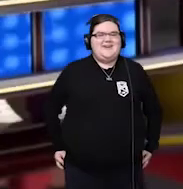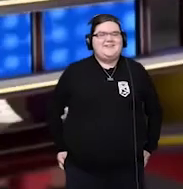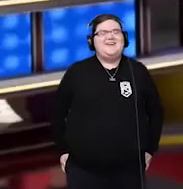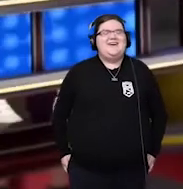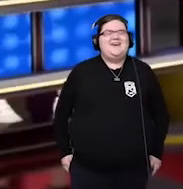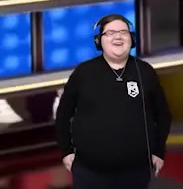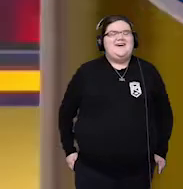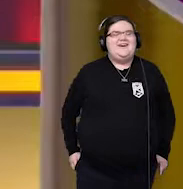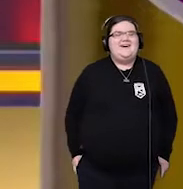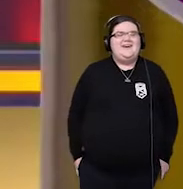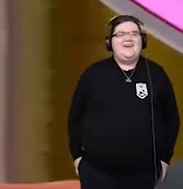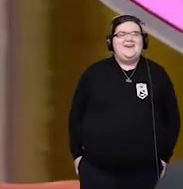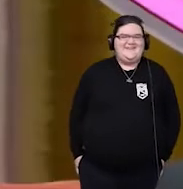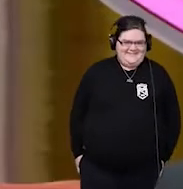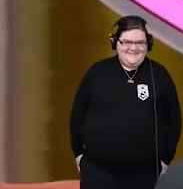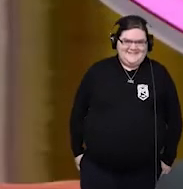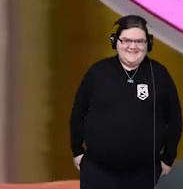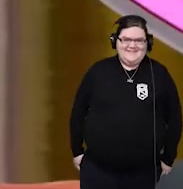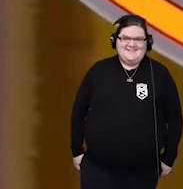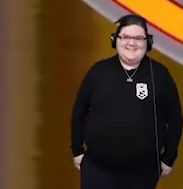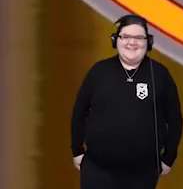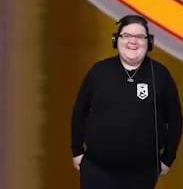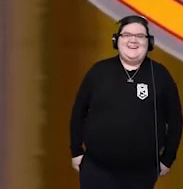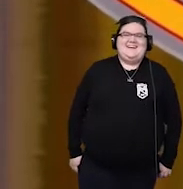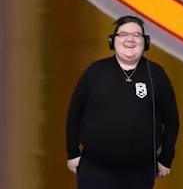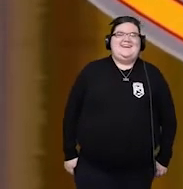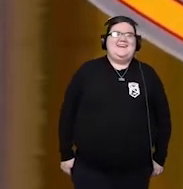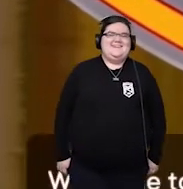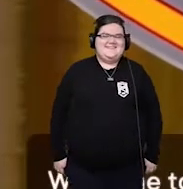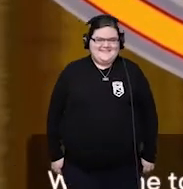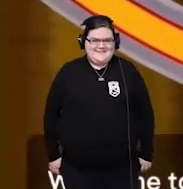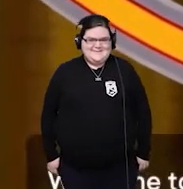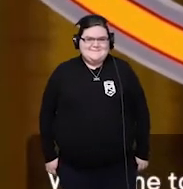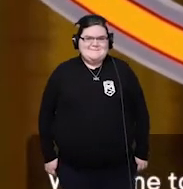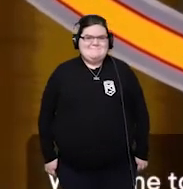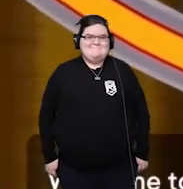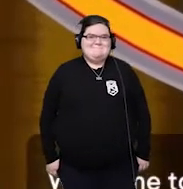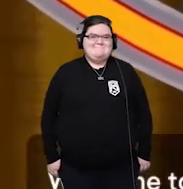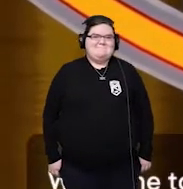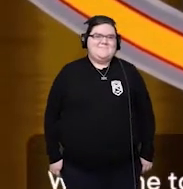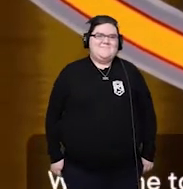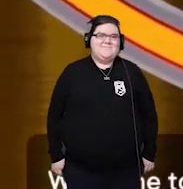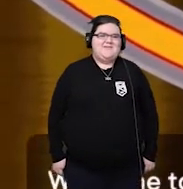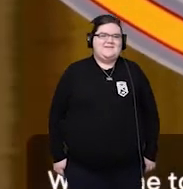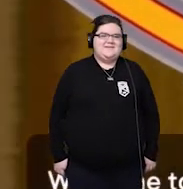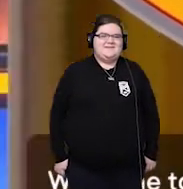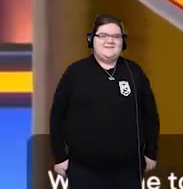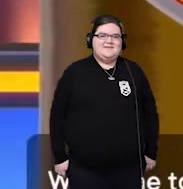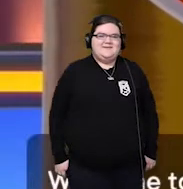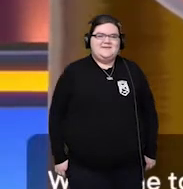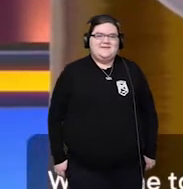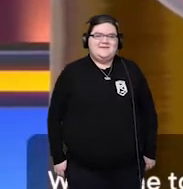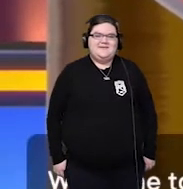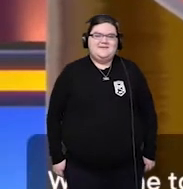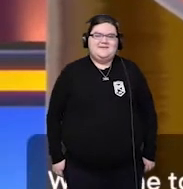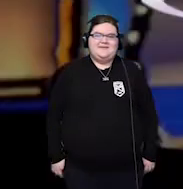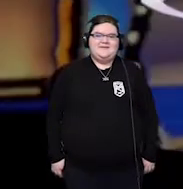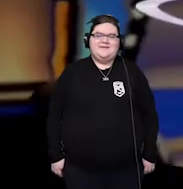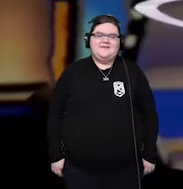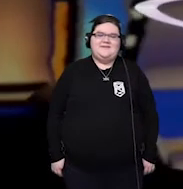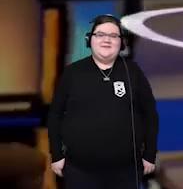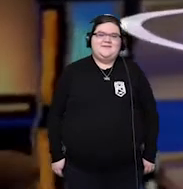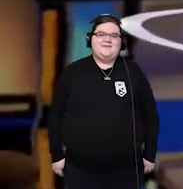Hey. Hey. Sauce on them. Family Feud. All right. We're gonna work together, all